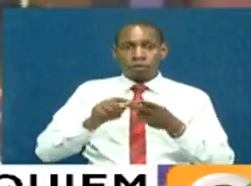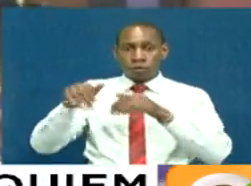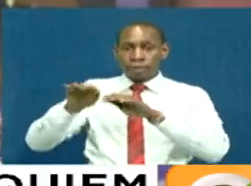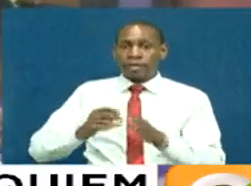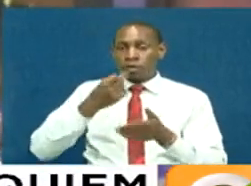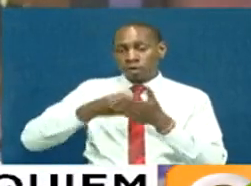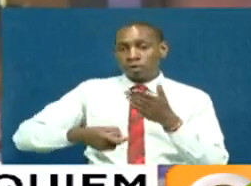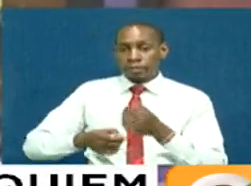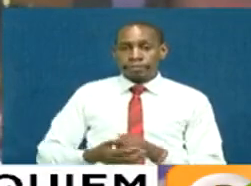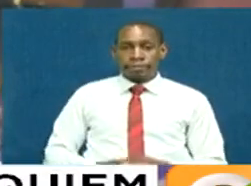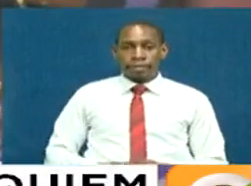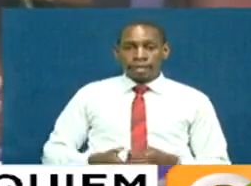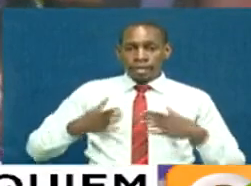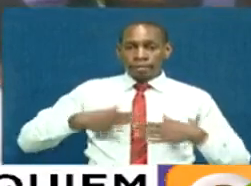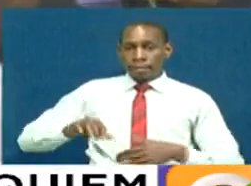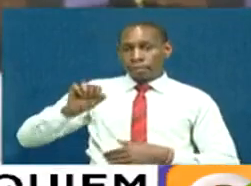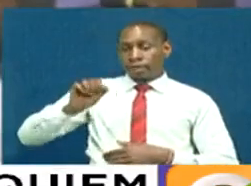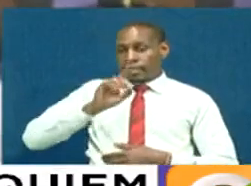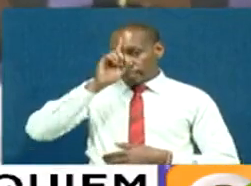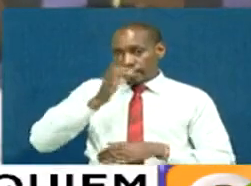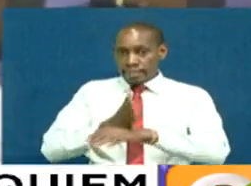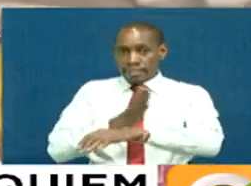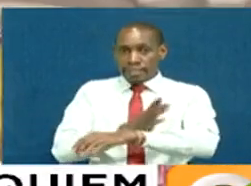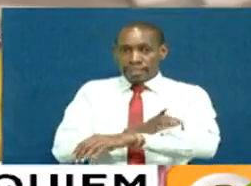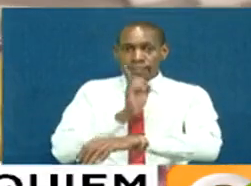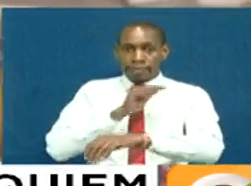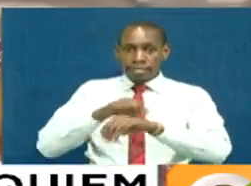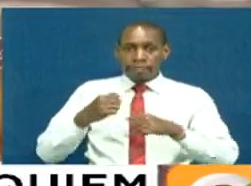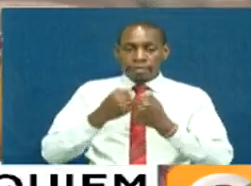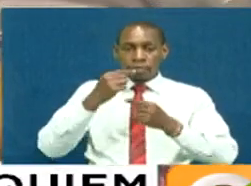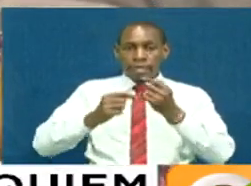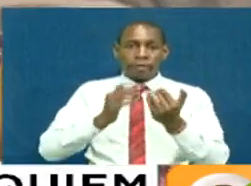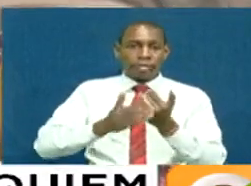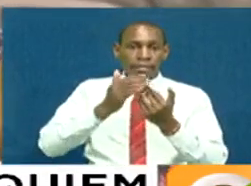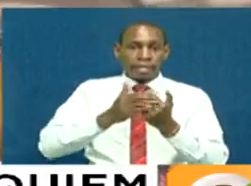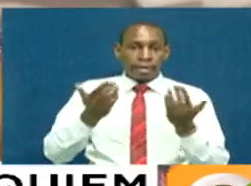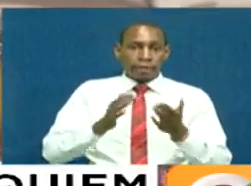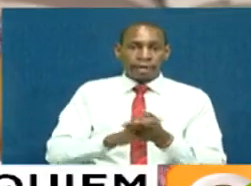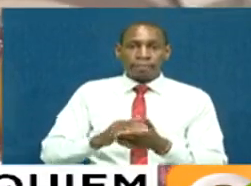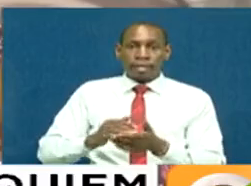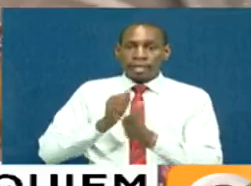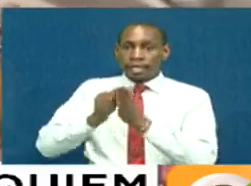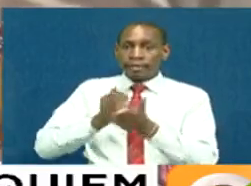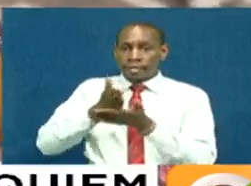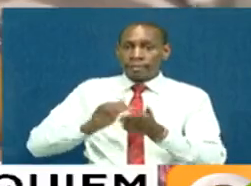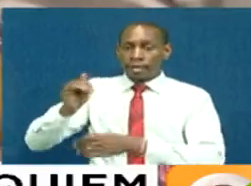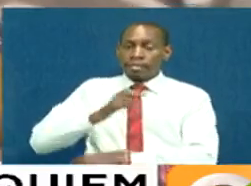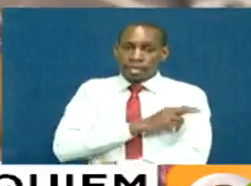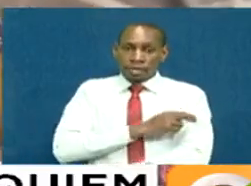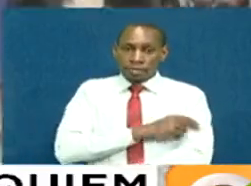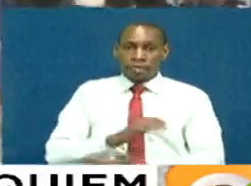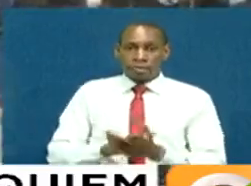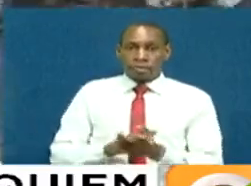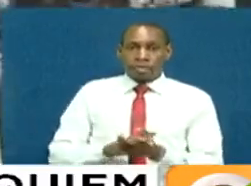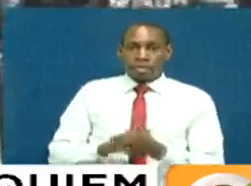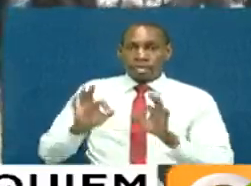funeral expenses. 5 people who were seriously injured in the accident are still receiving treatment at the Naivasha Sub-County Hospital. The